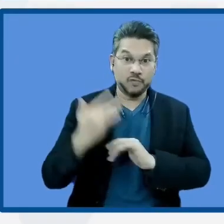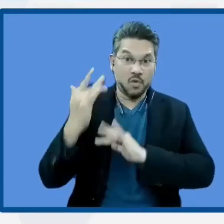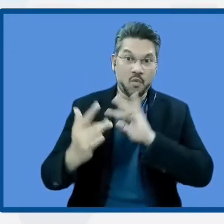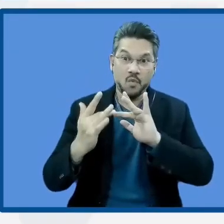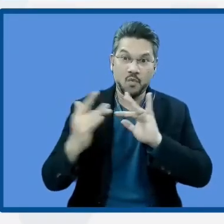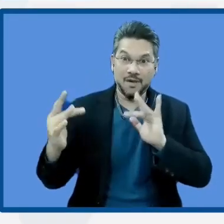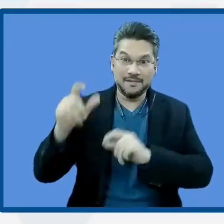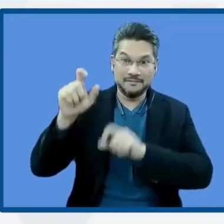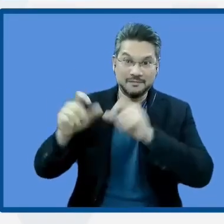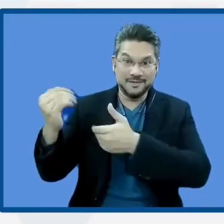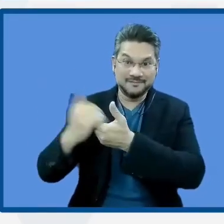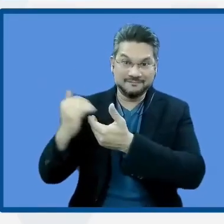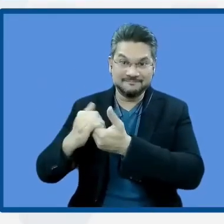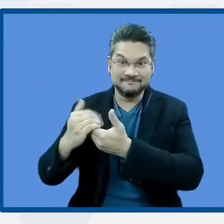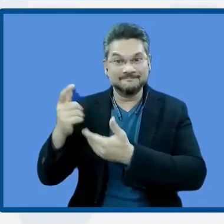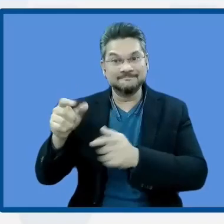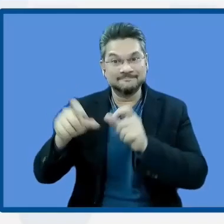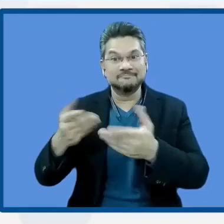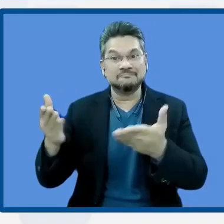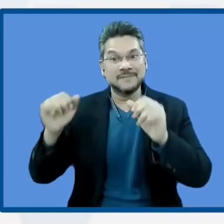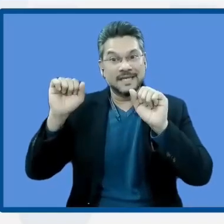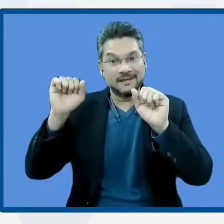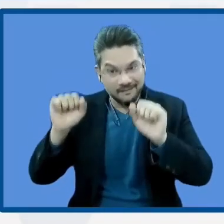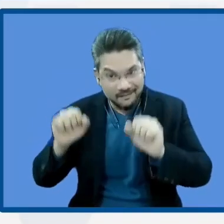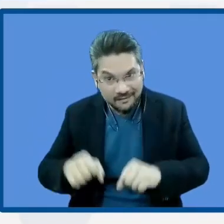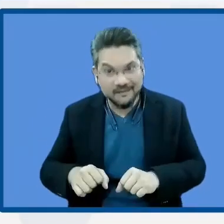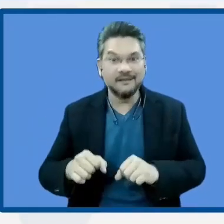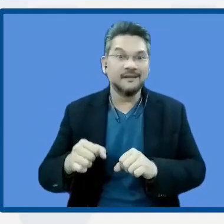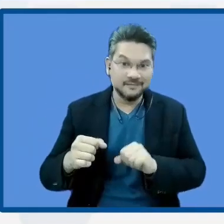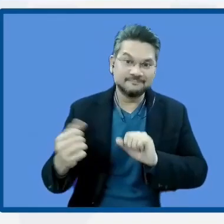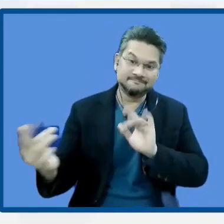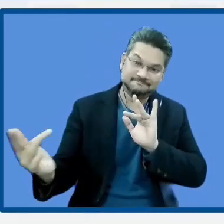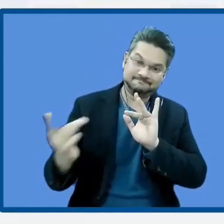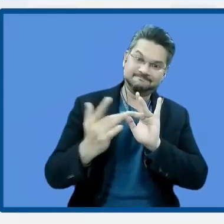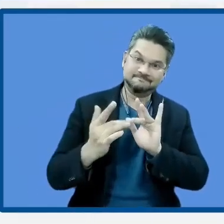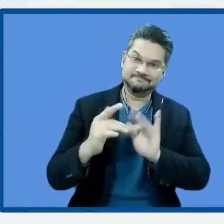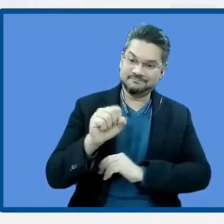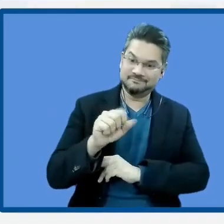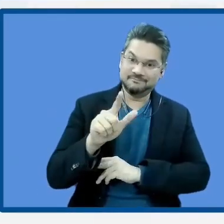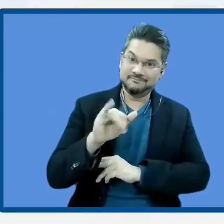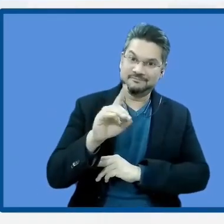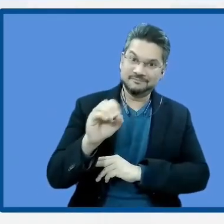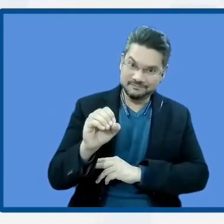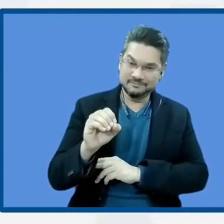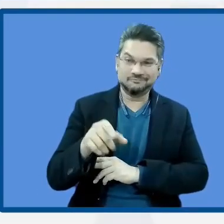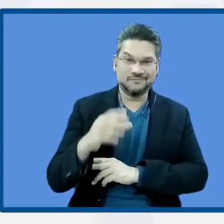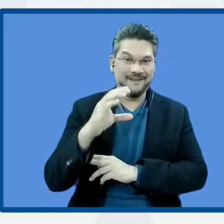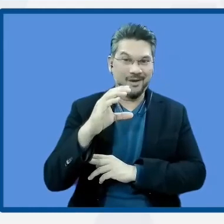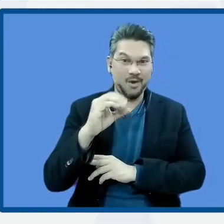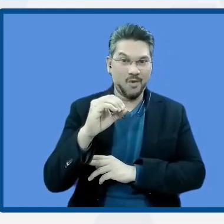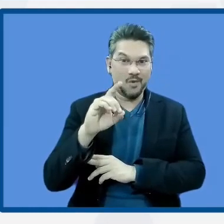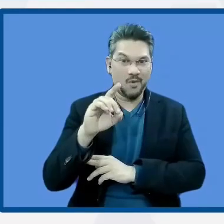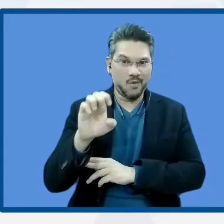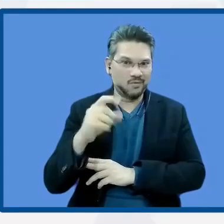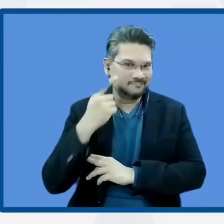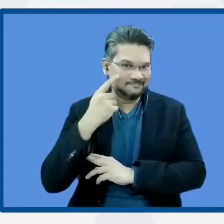Hopin platform, you can also connect to the Slido platform with the code that you can see here. You will be able